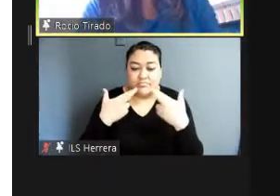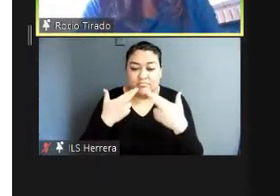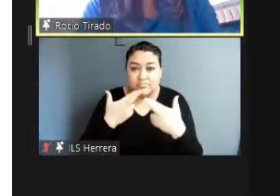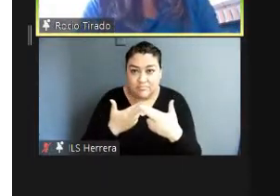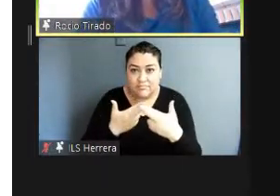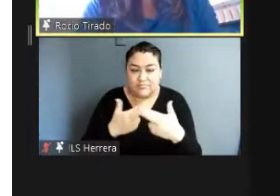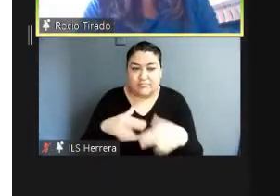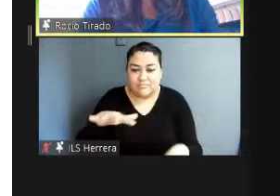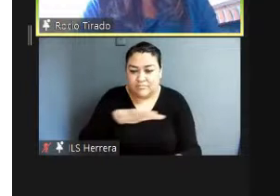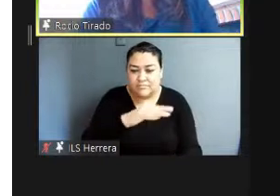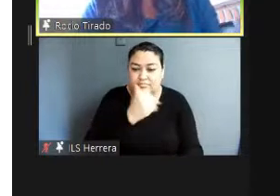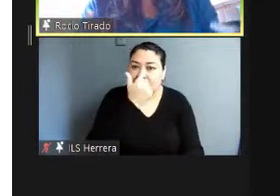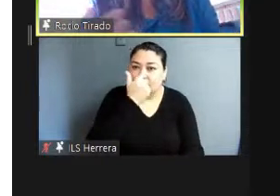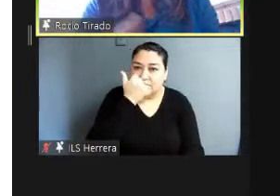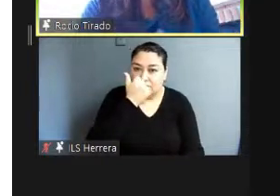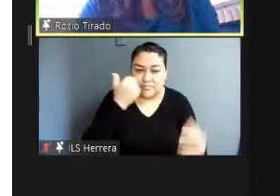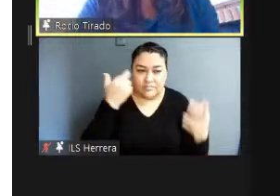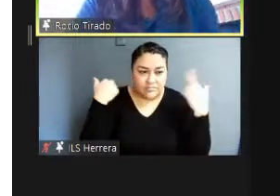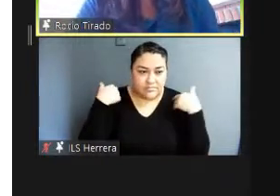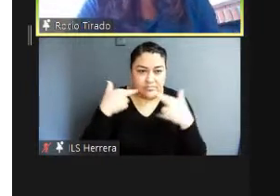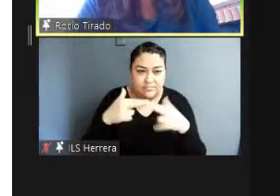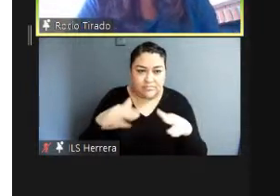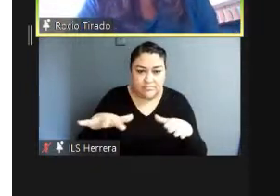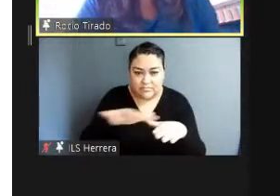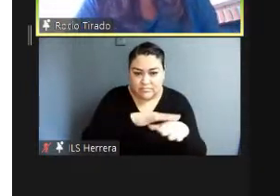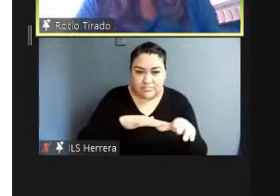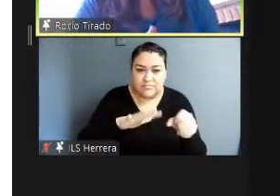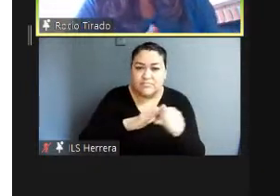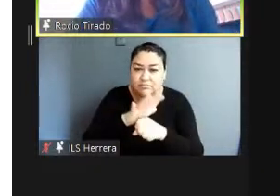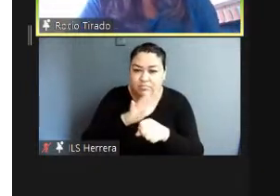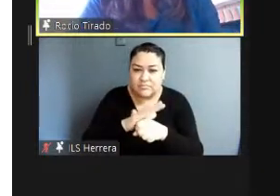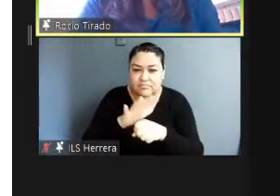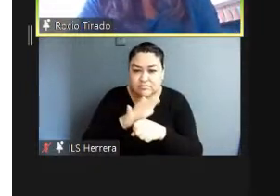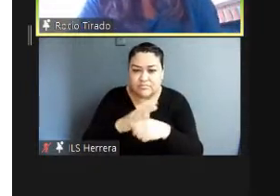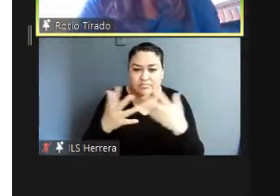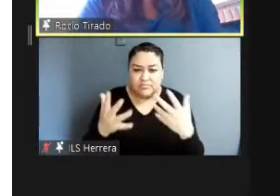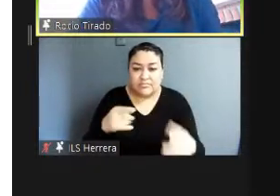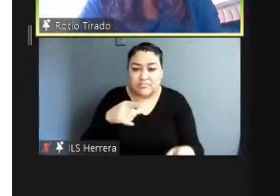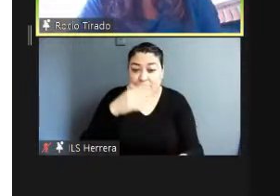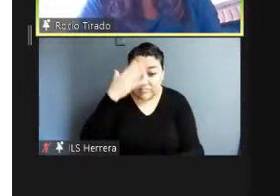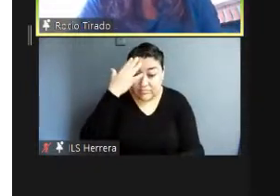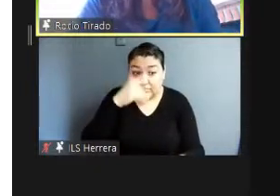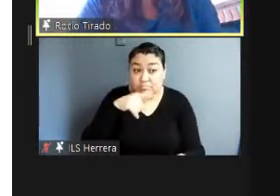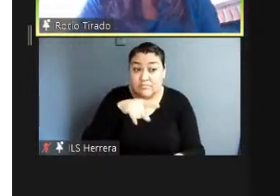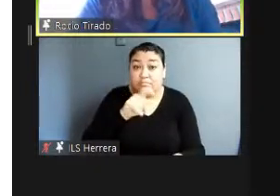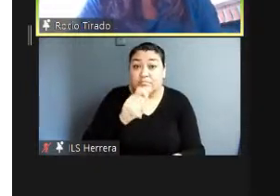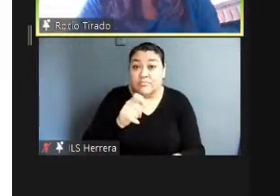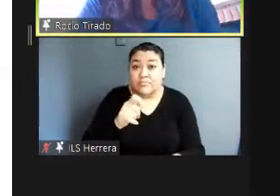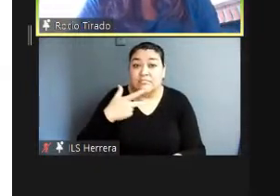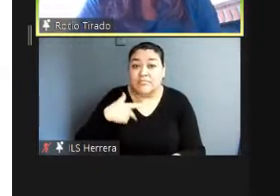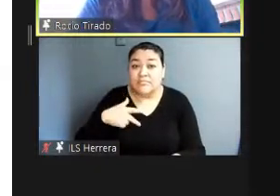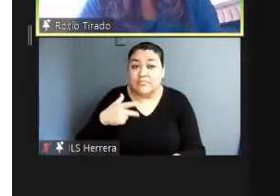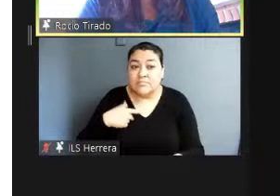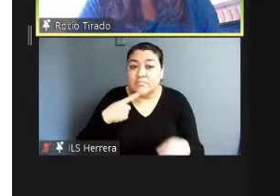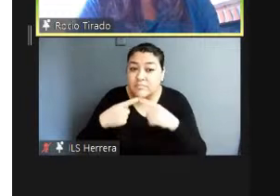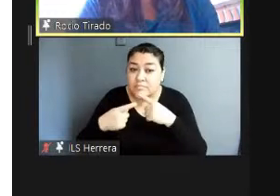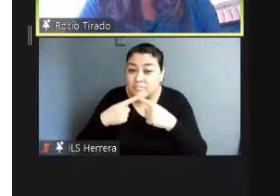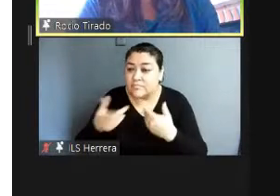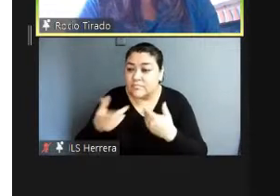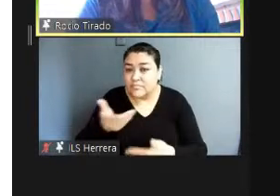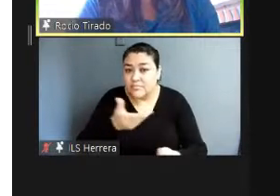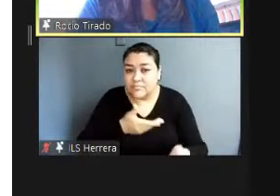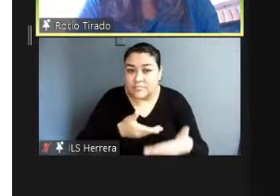active participations of the teachers. How are we going to approach this challenge? Well,